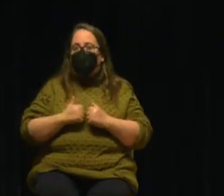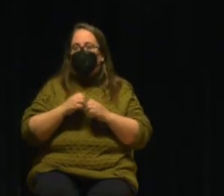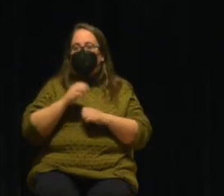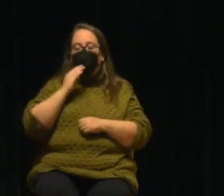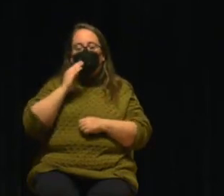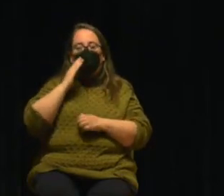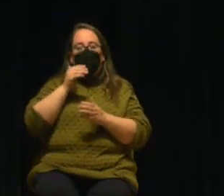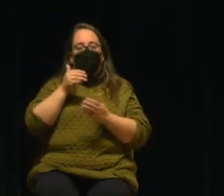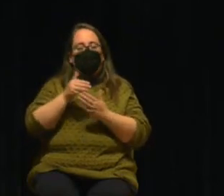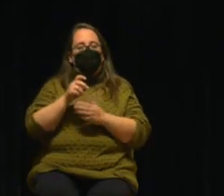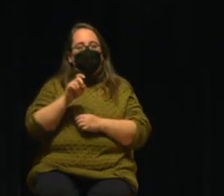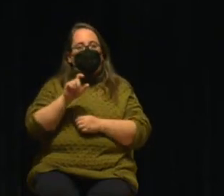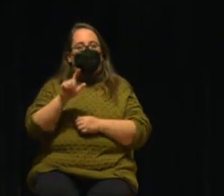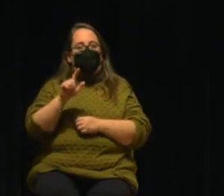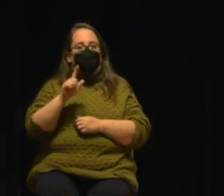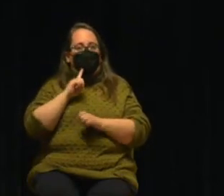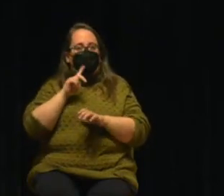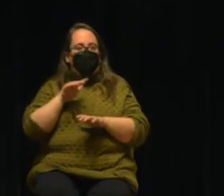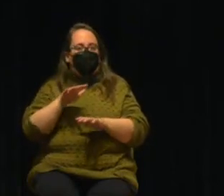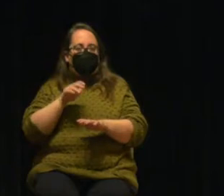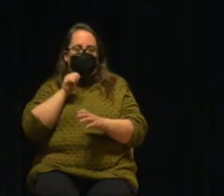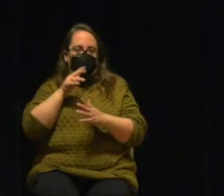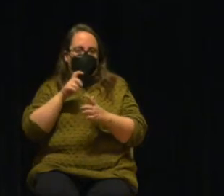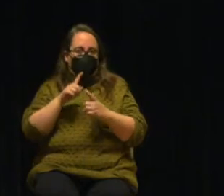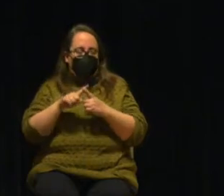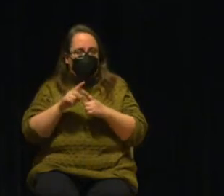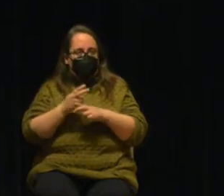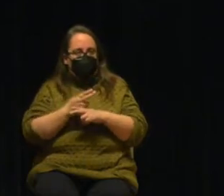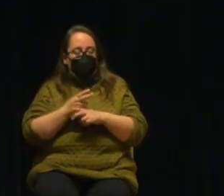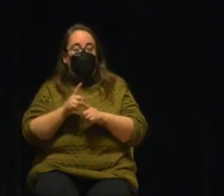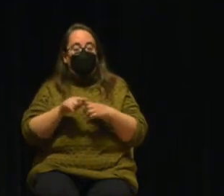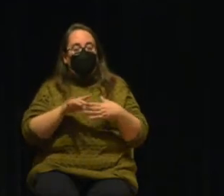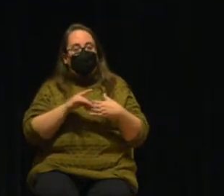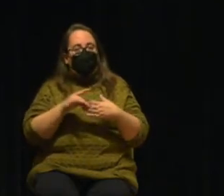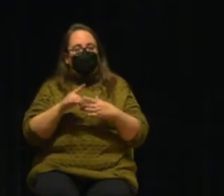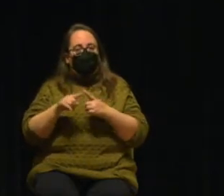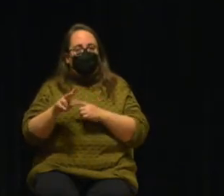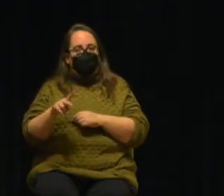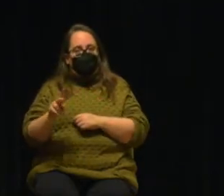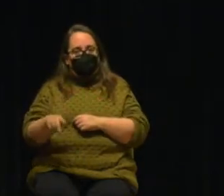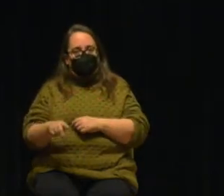near the Delaware River, not much to go on, but that had brought him to Philadelphia.